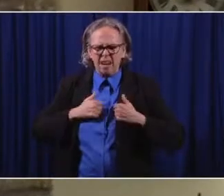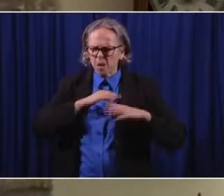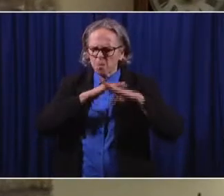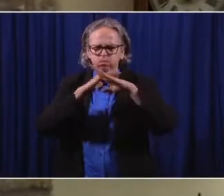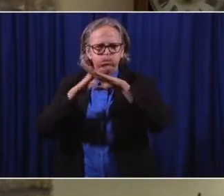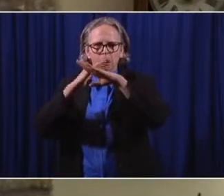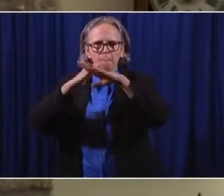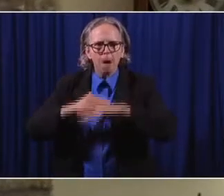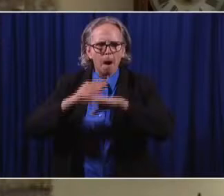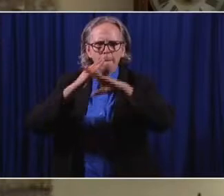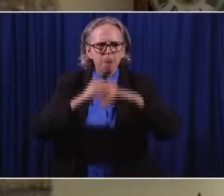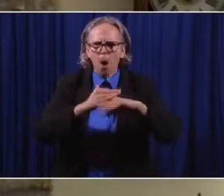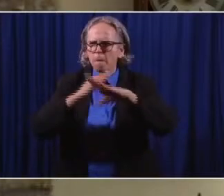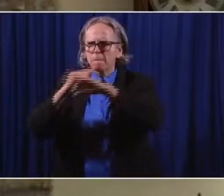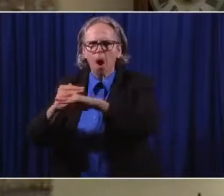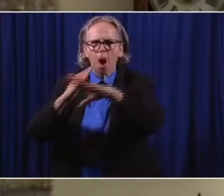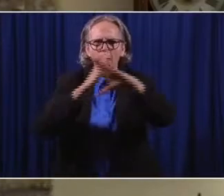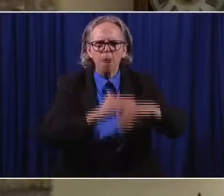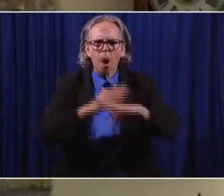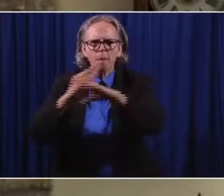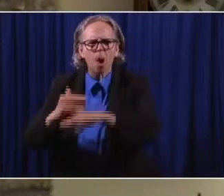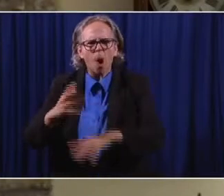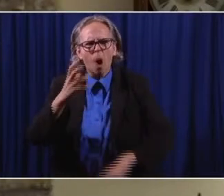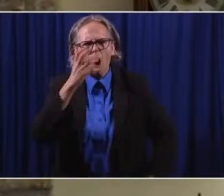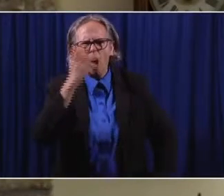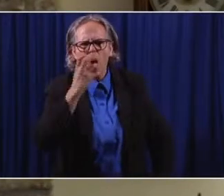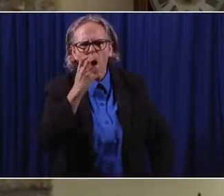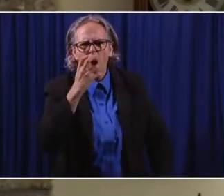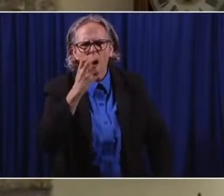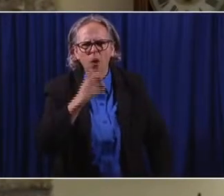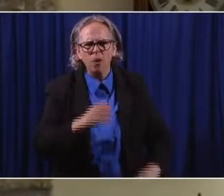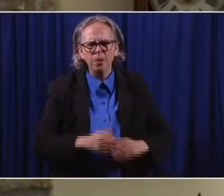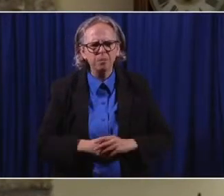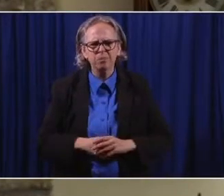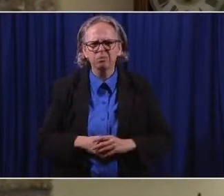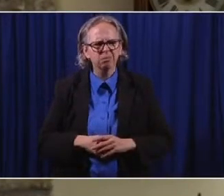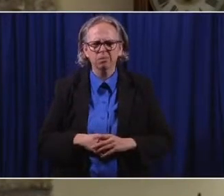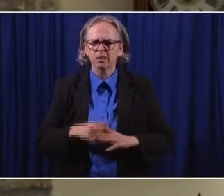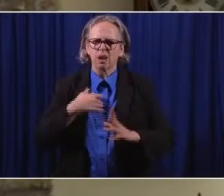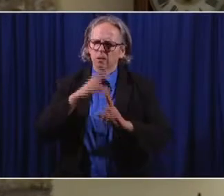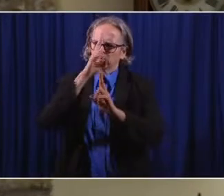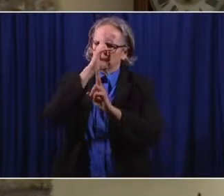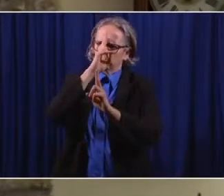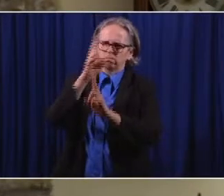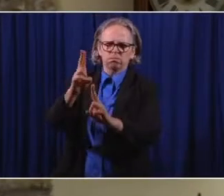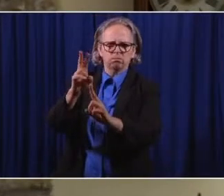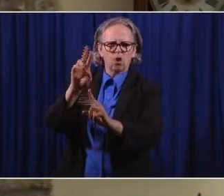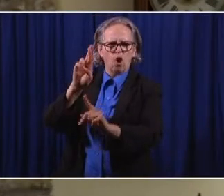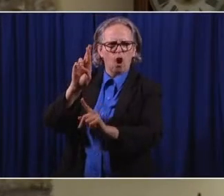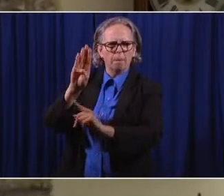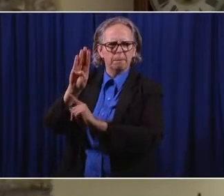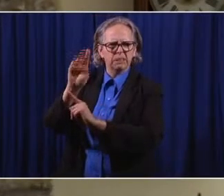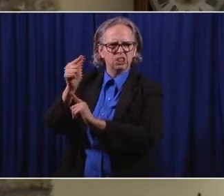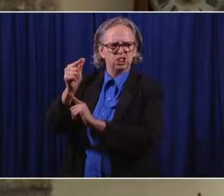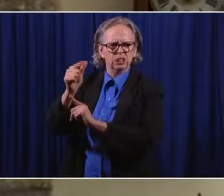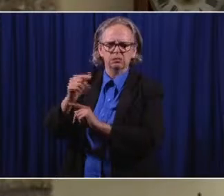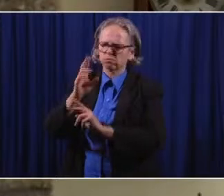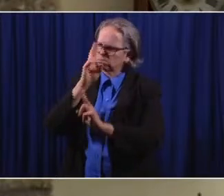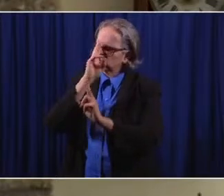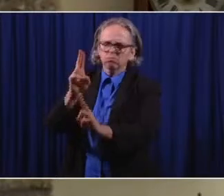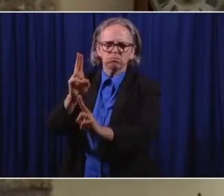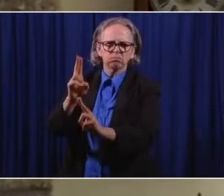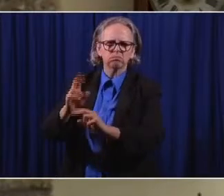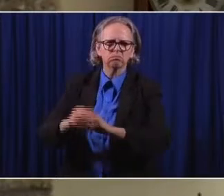an inspiration. She is being honored for all of those things this week. As far